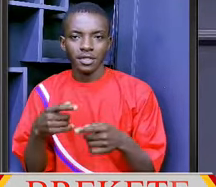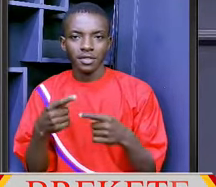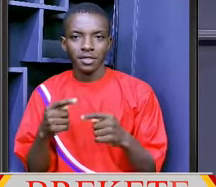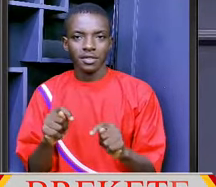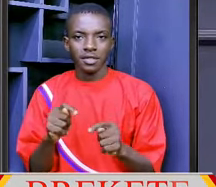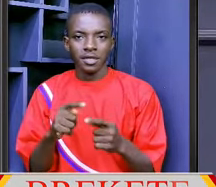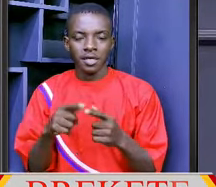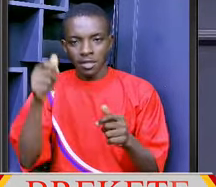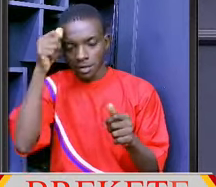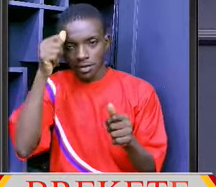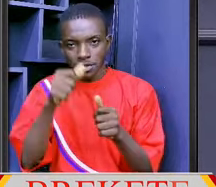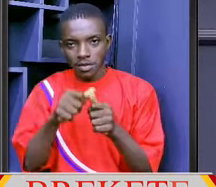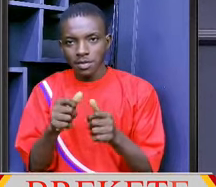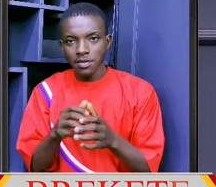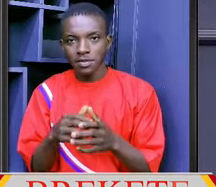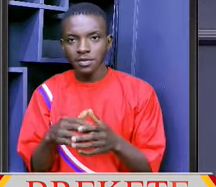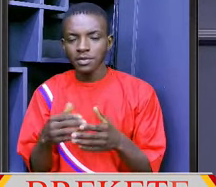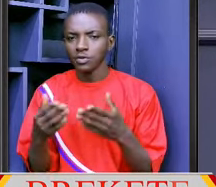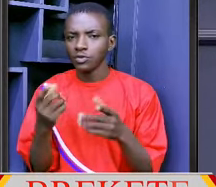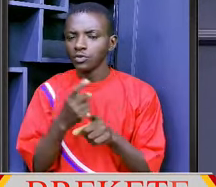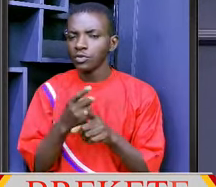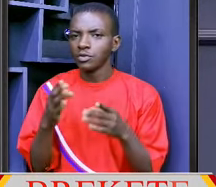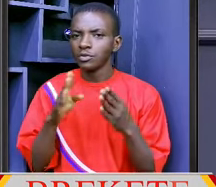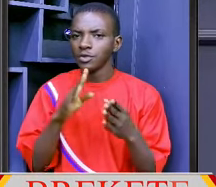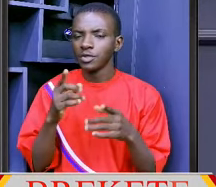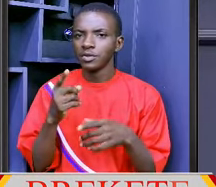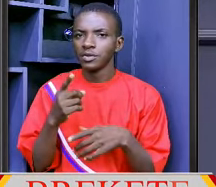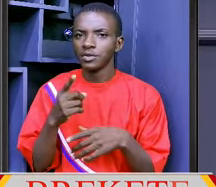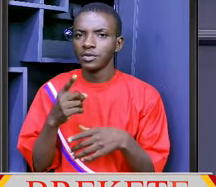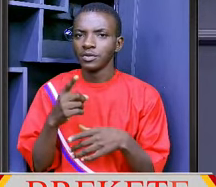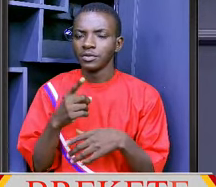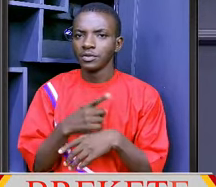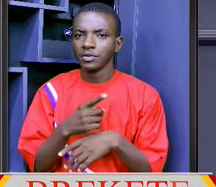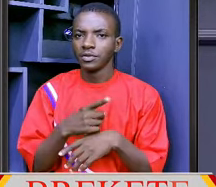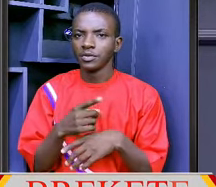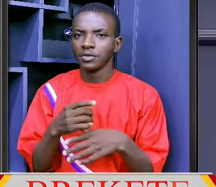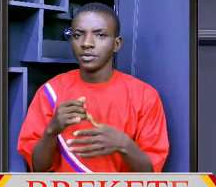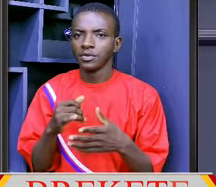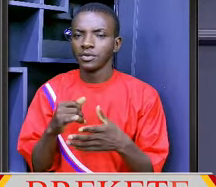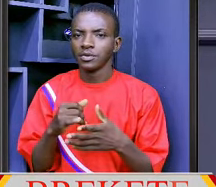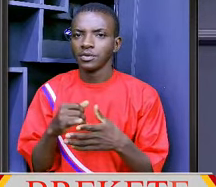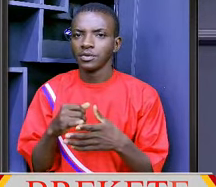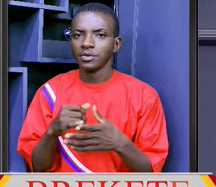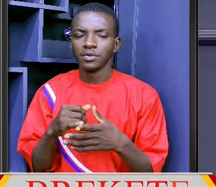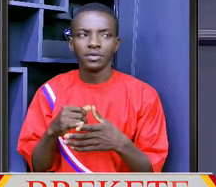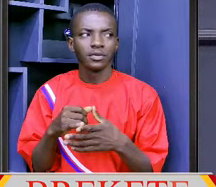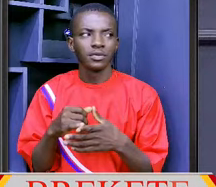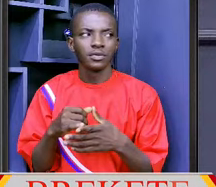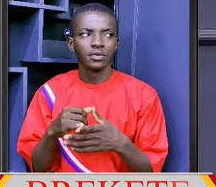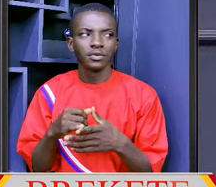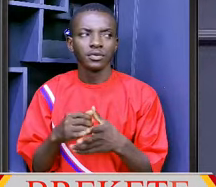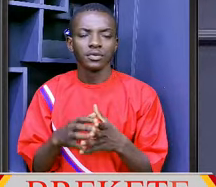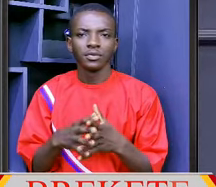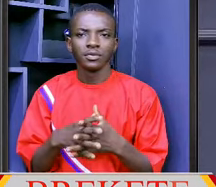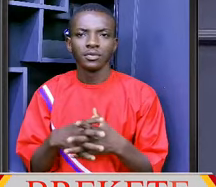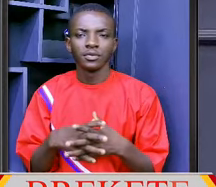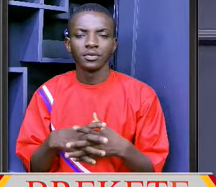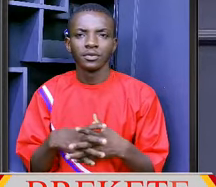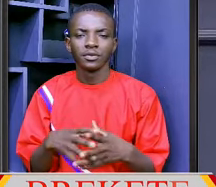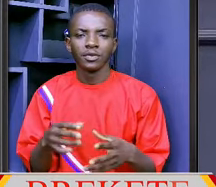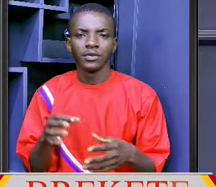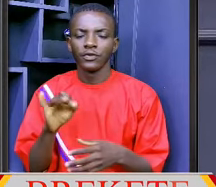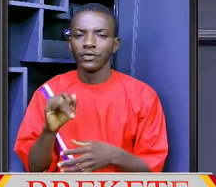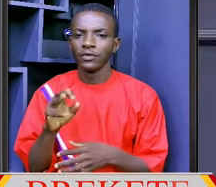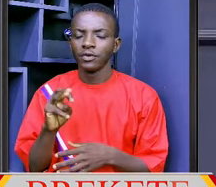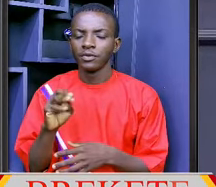to remember. Mm-hmm. It be like that day. Madam, that day will be... Sorry, Consultant.